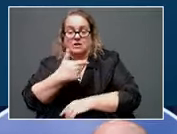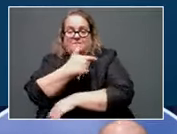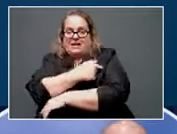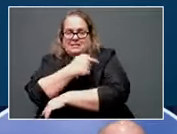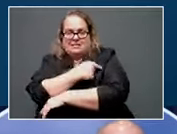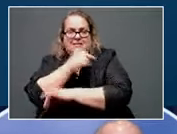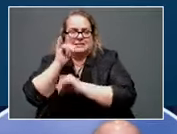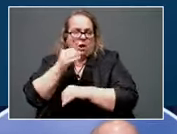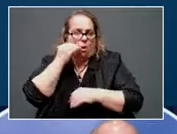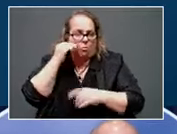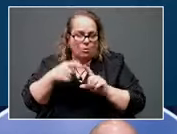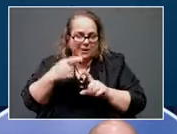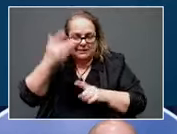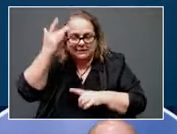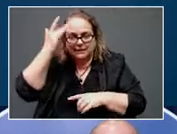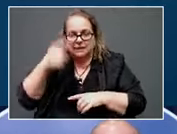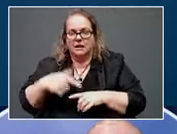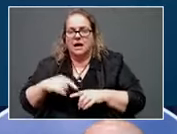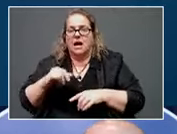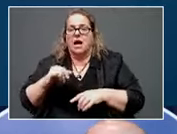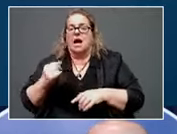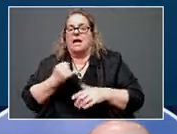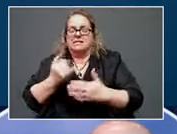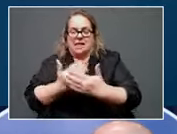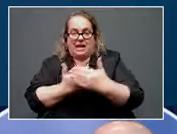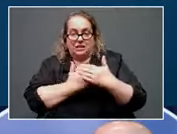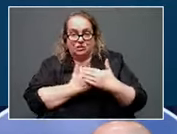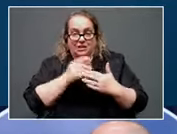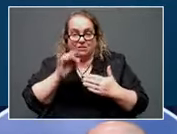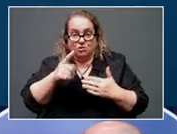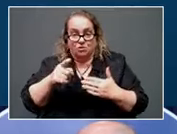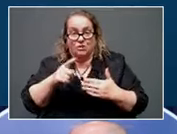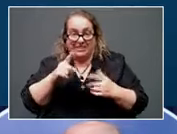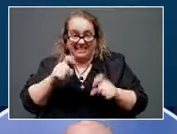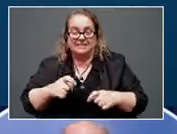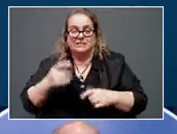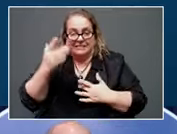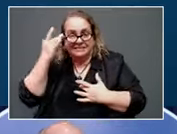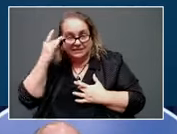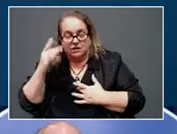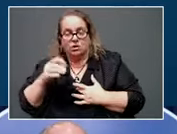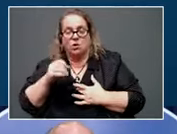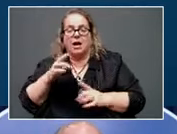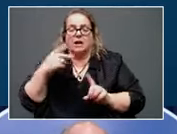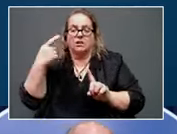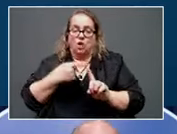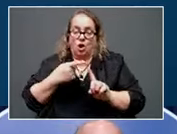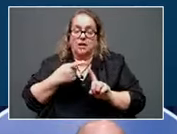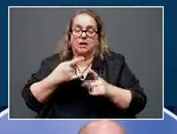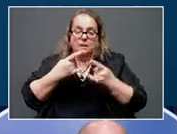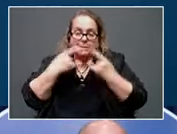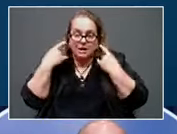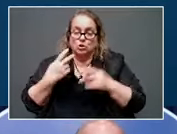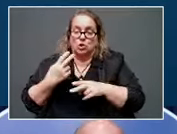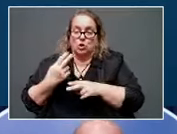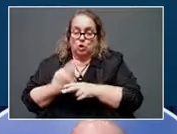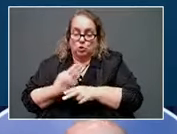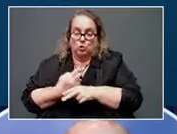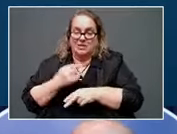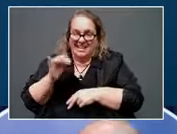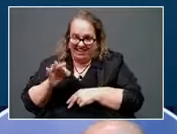sick, the isolation if you're test positive or are sick, and then targeted mask use if there is certain